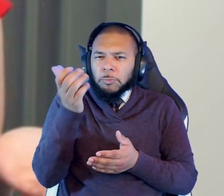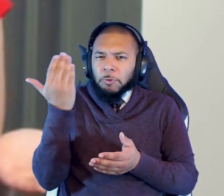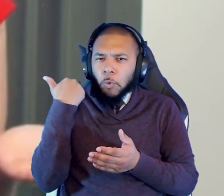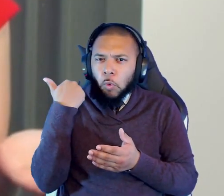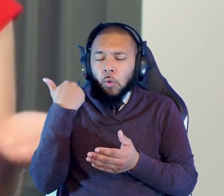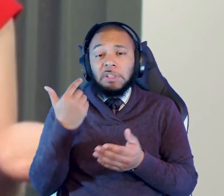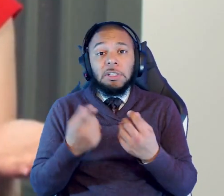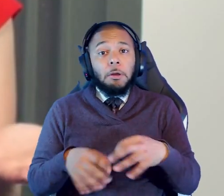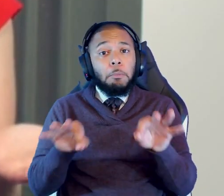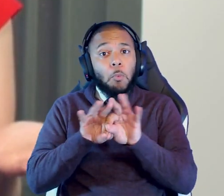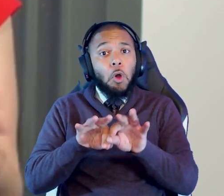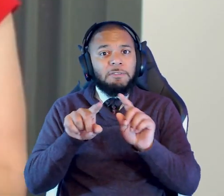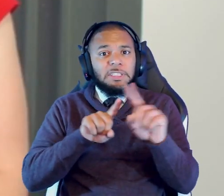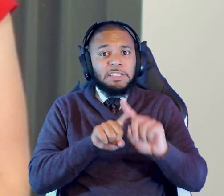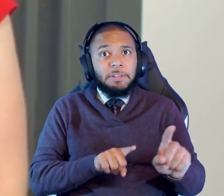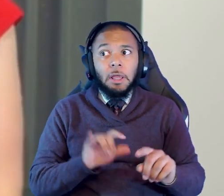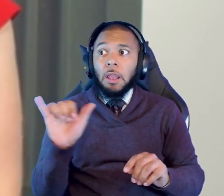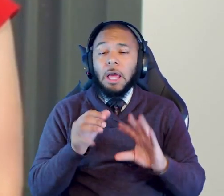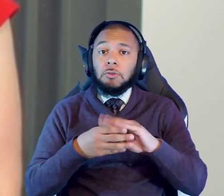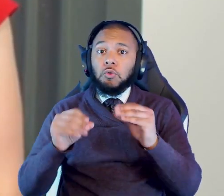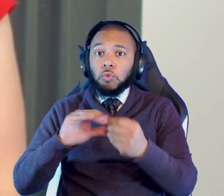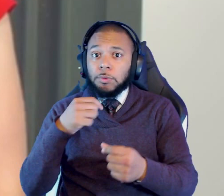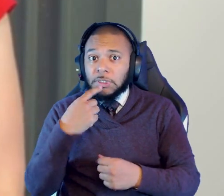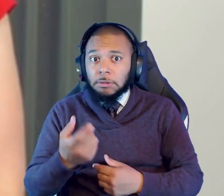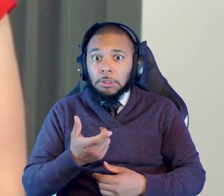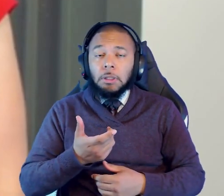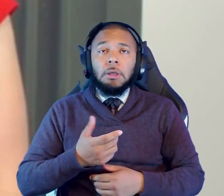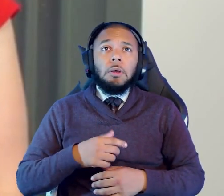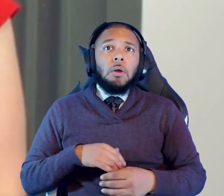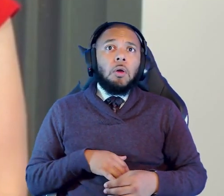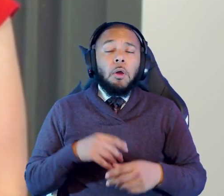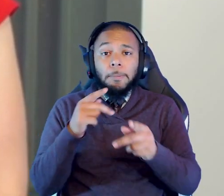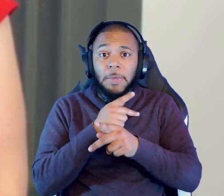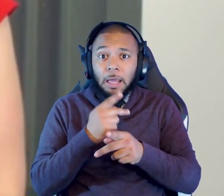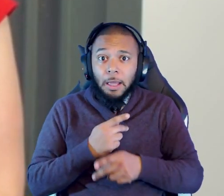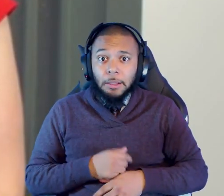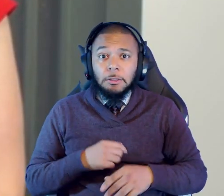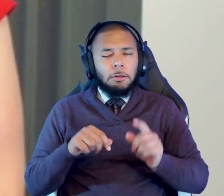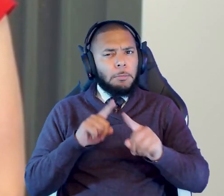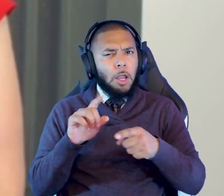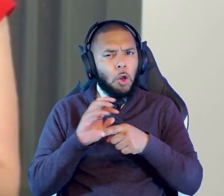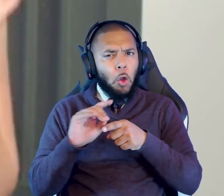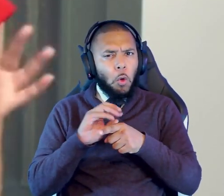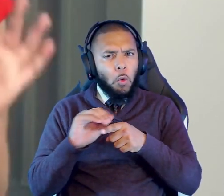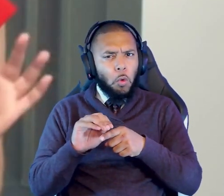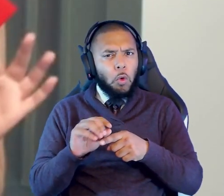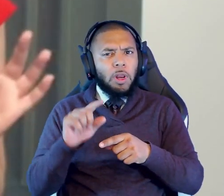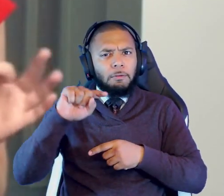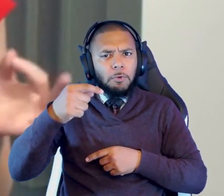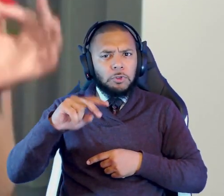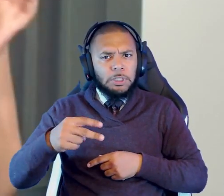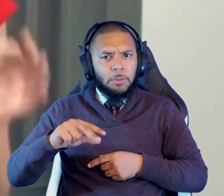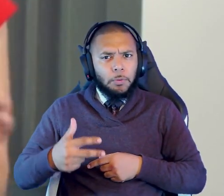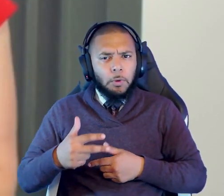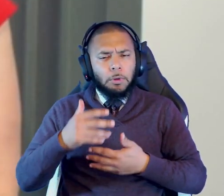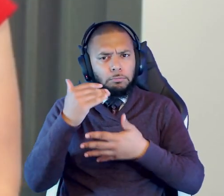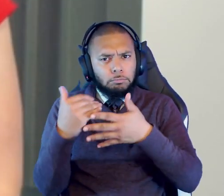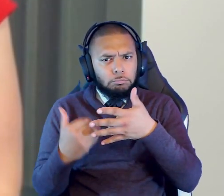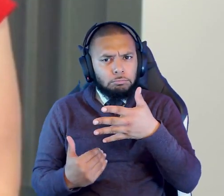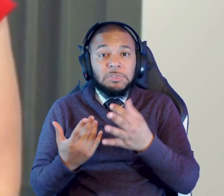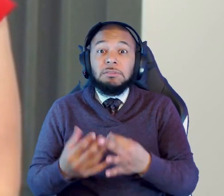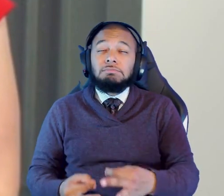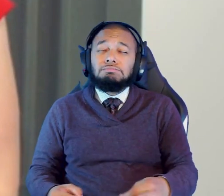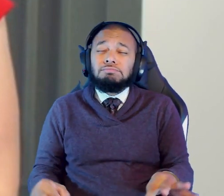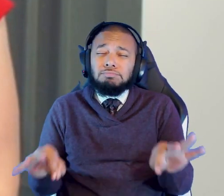a story or when you're doing math, but the sequence of events in coding is also very critical and essential